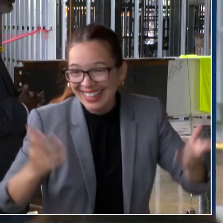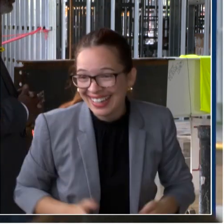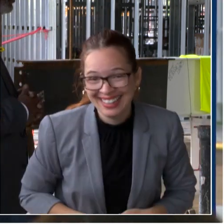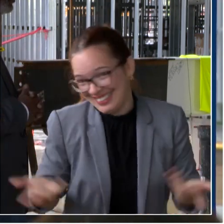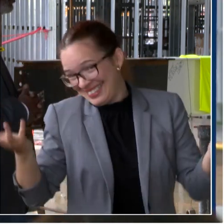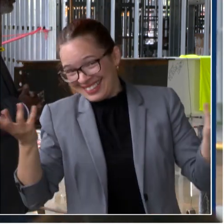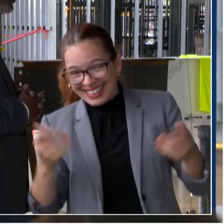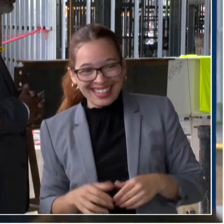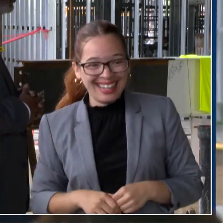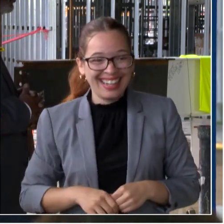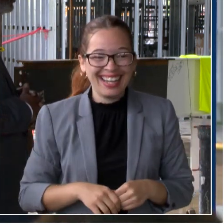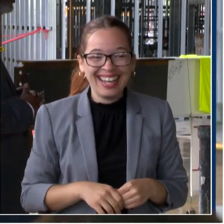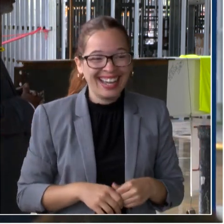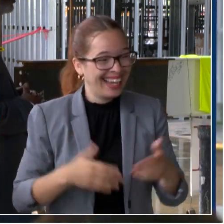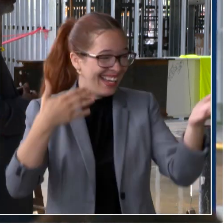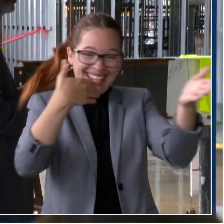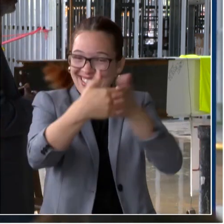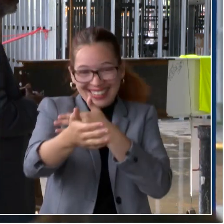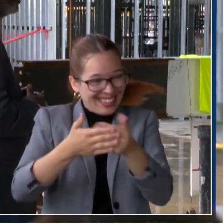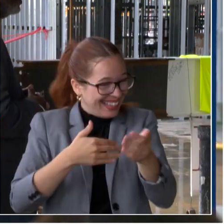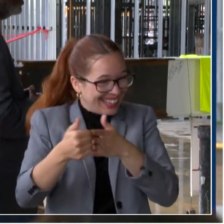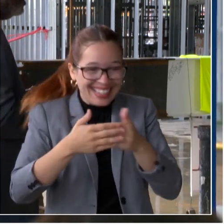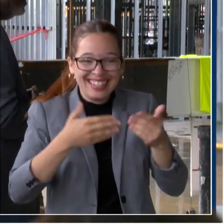say that we are absolutely just